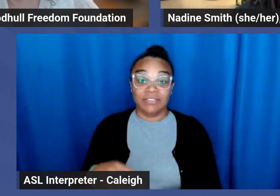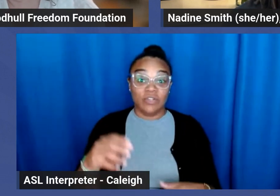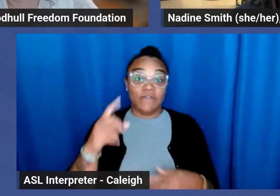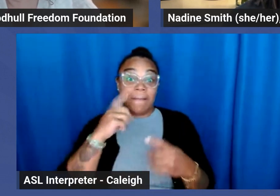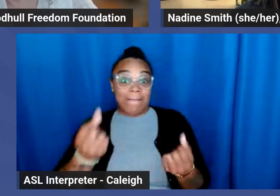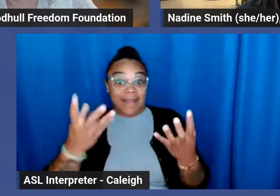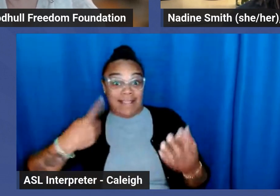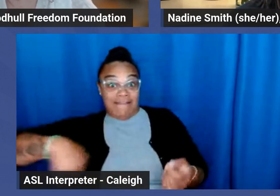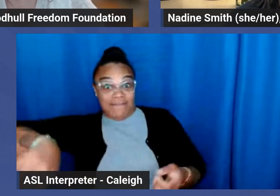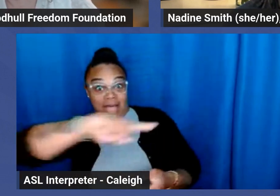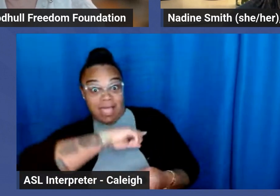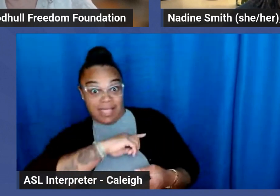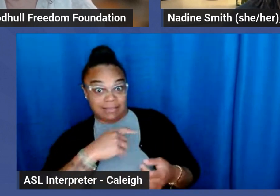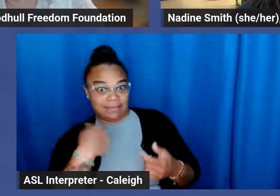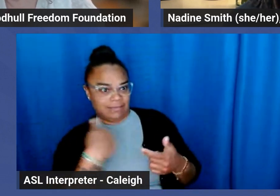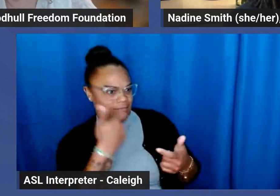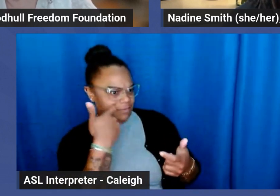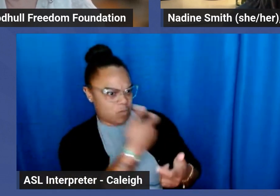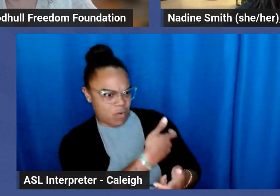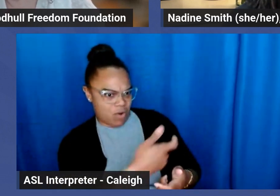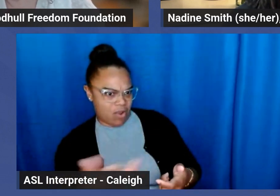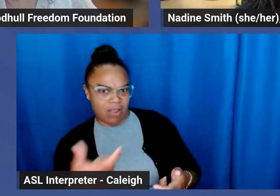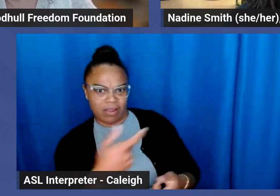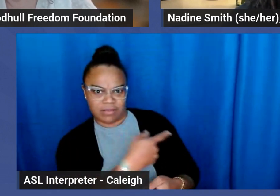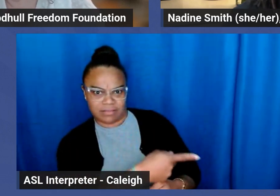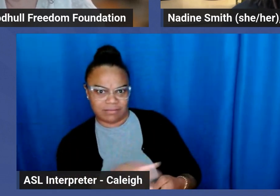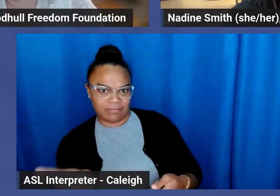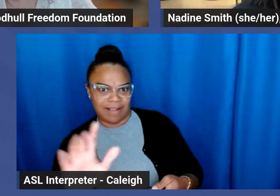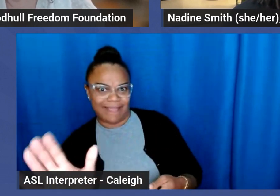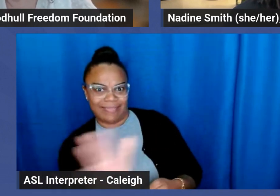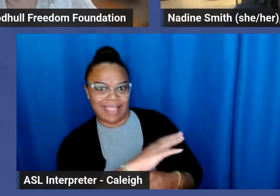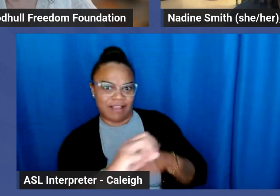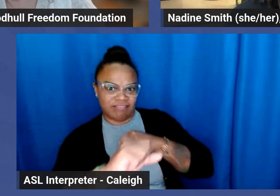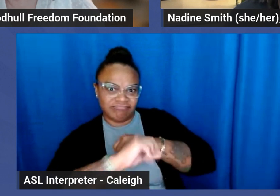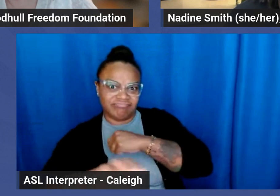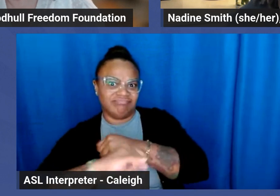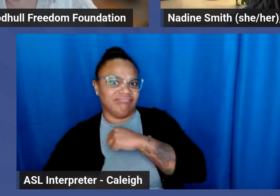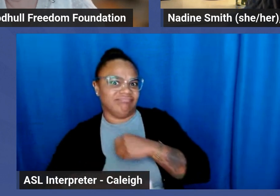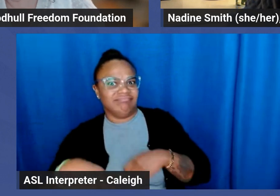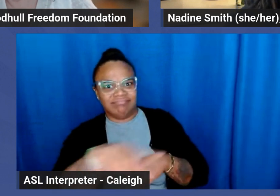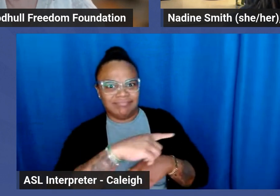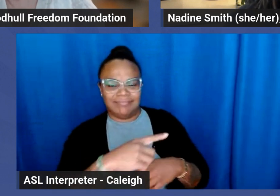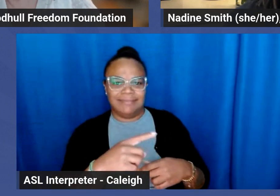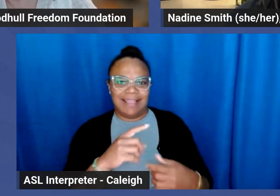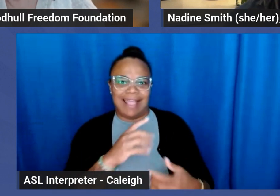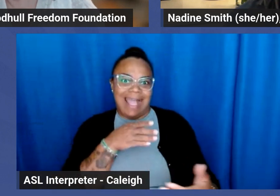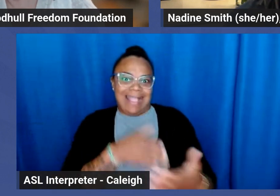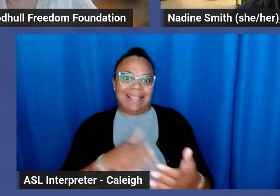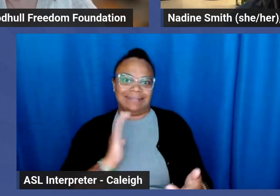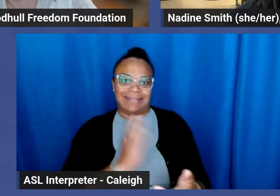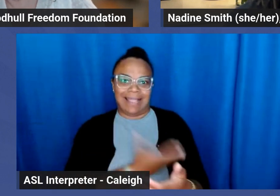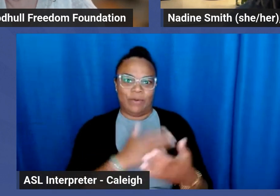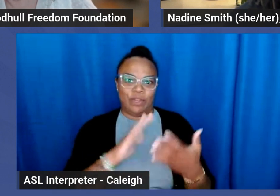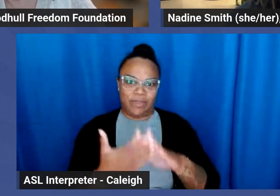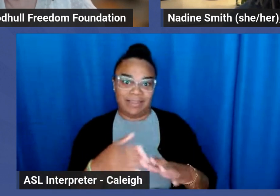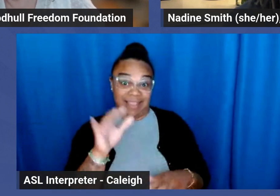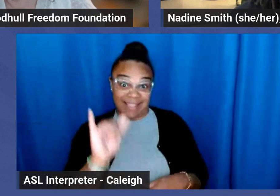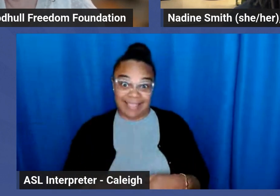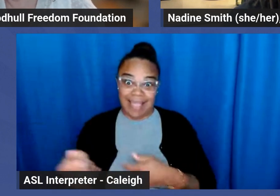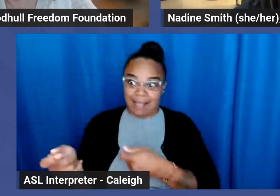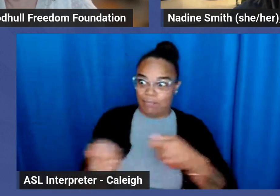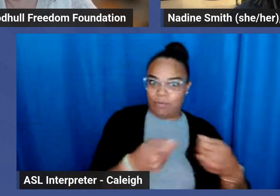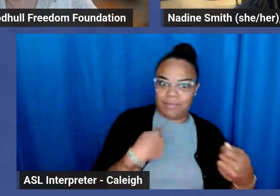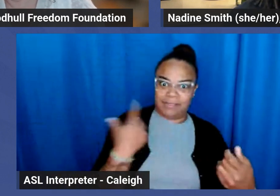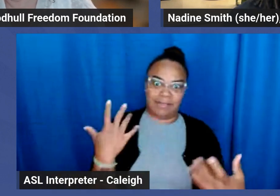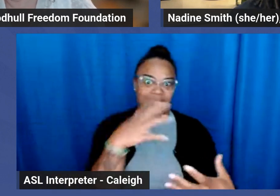right-wing media's obsession that was the most reliable place to see images of our community, especially if you lived in a small town like I did.